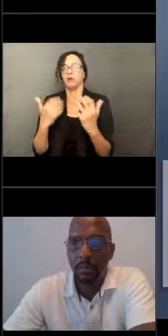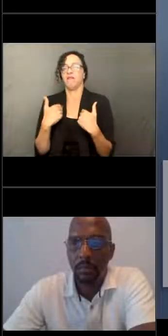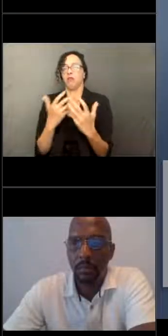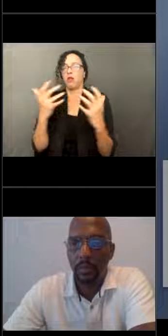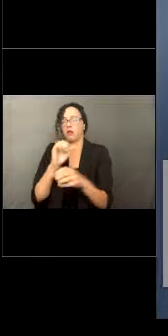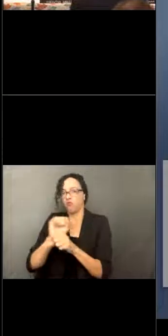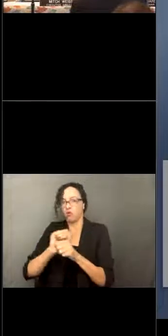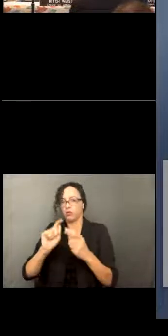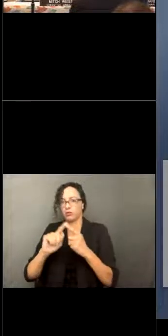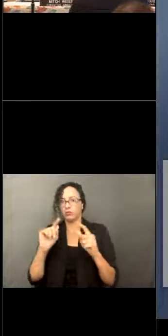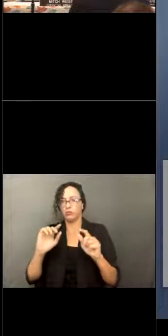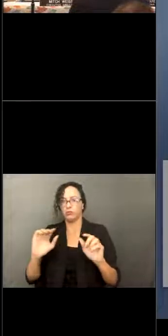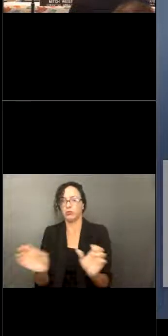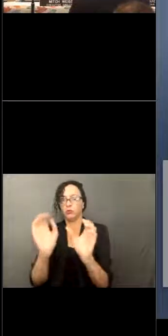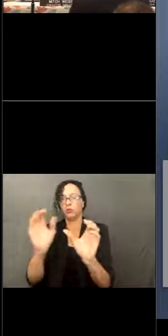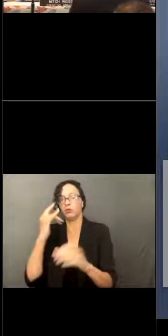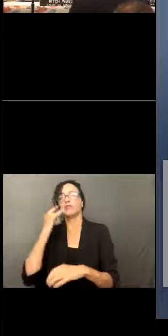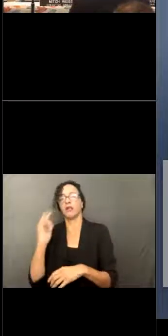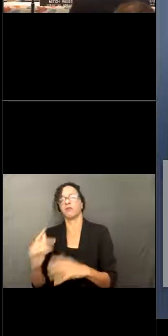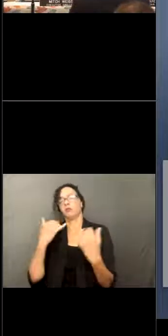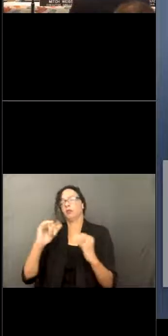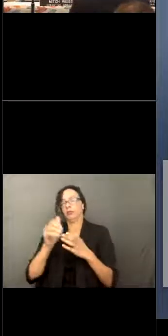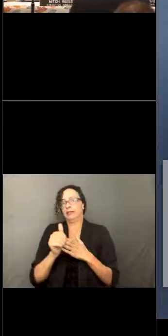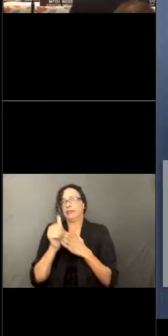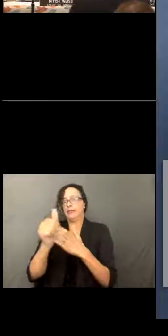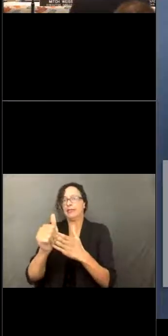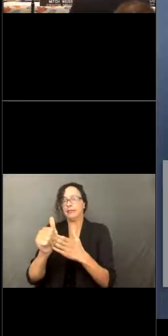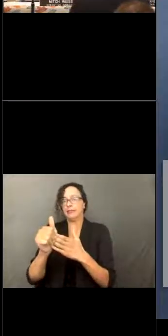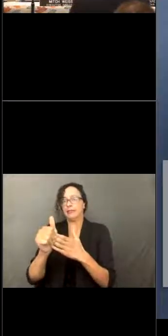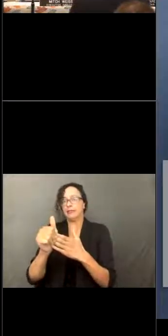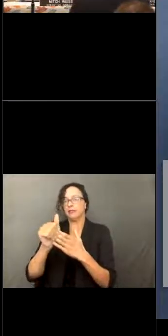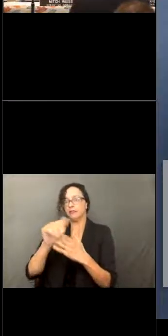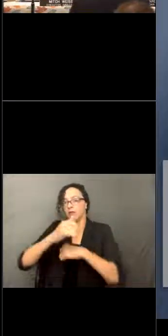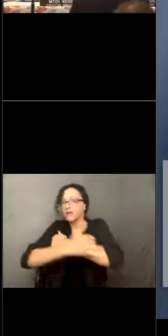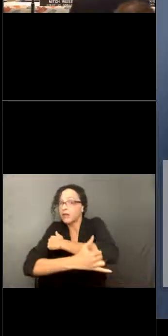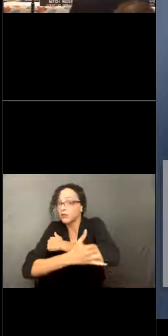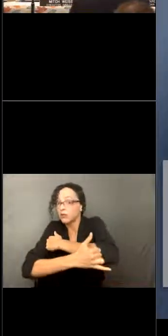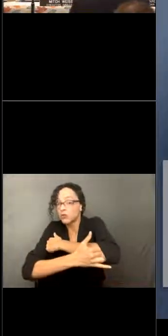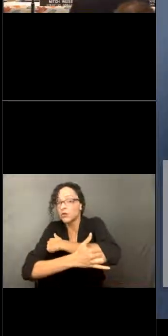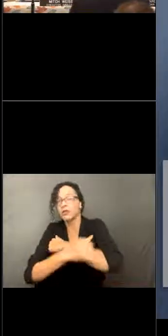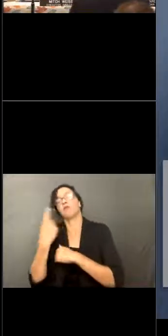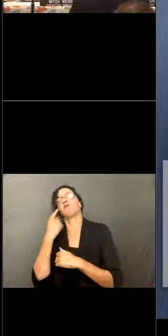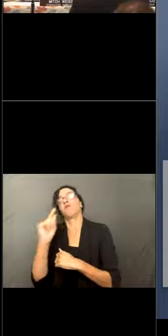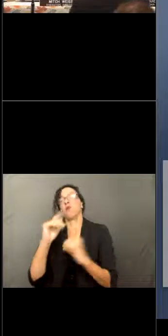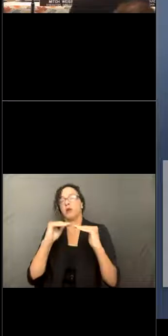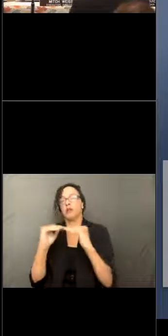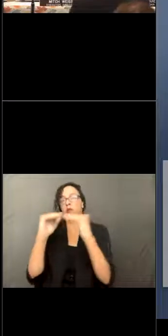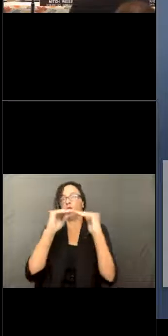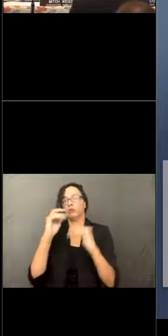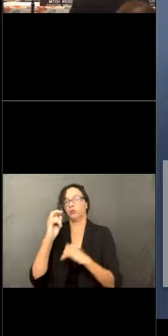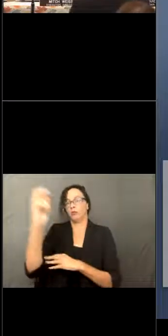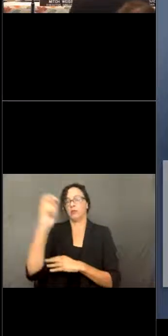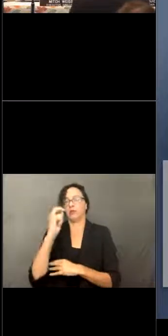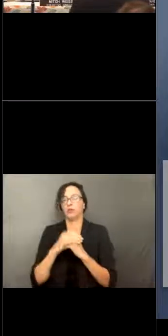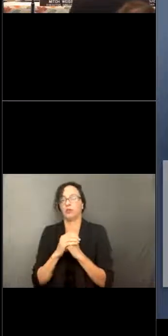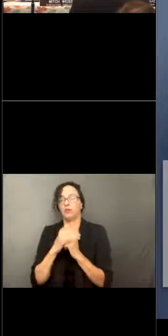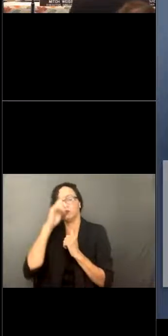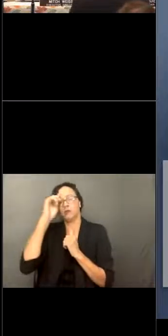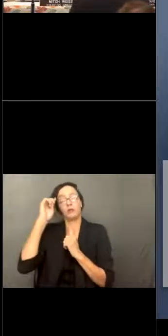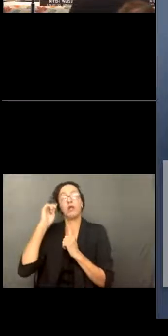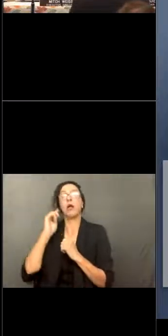continues to lead the nation, both on equity and climate and transportation. And in terms of our climate efforts, we have an